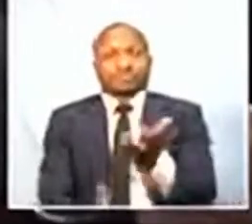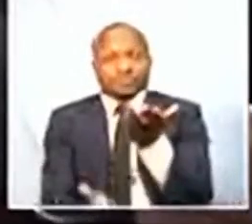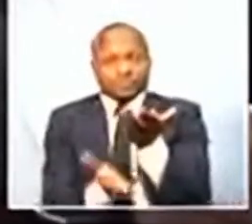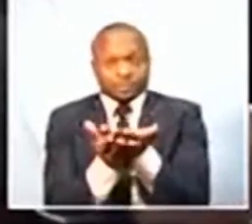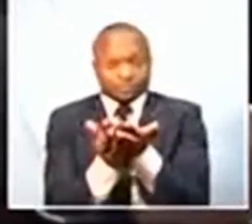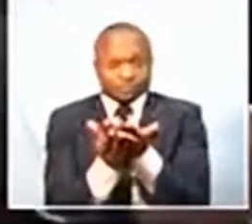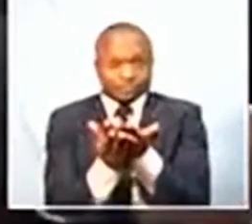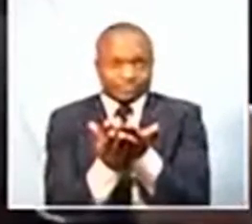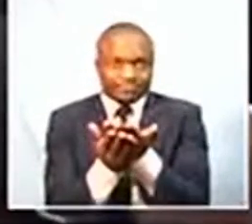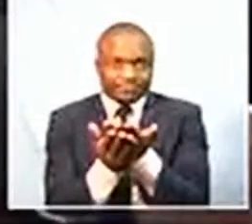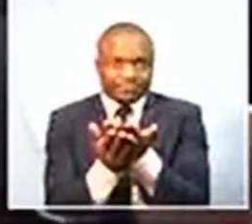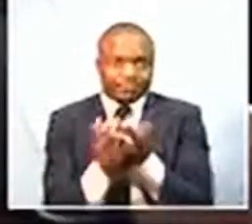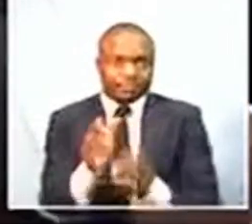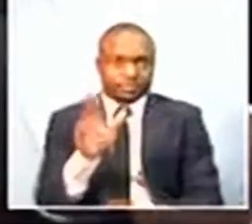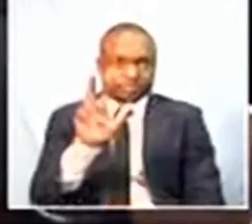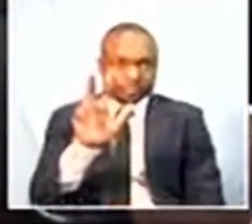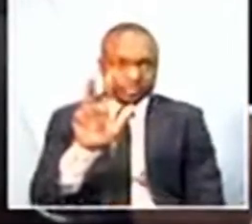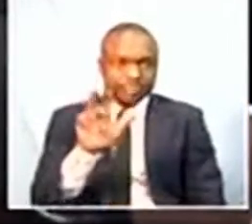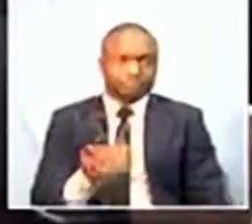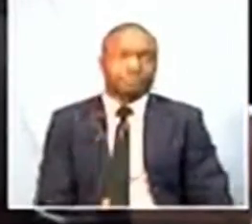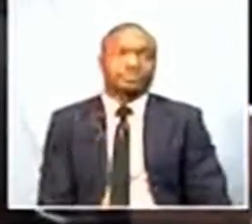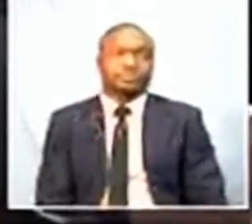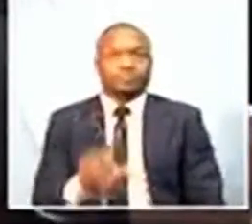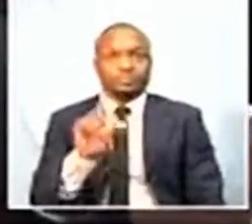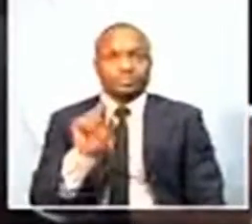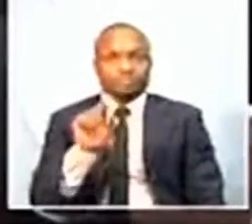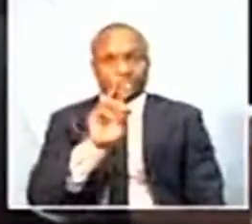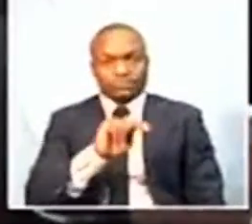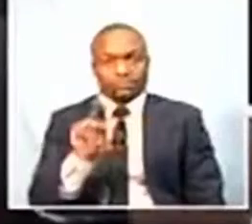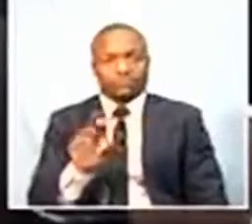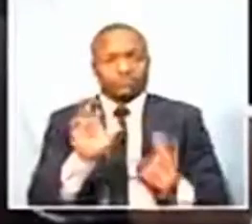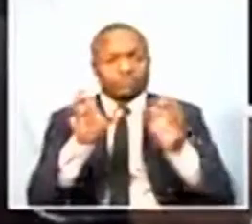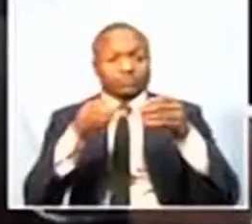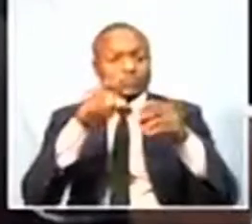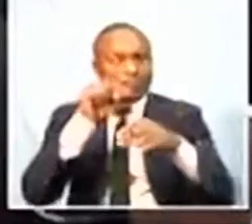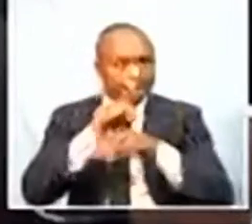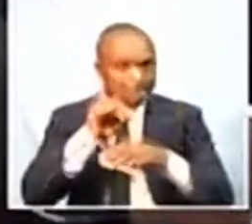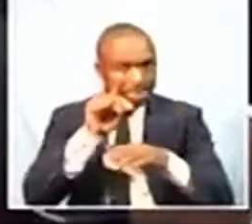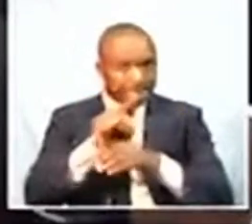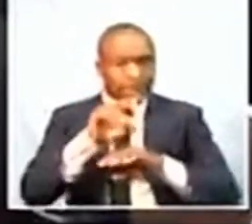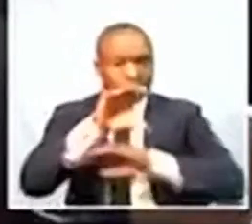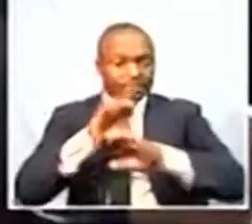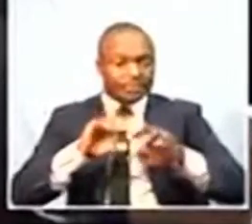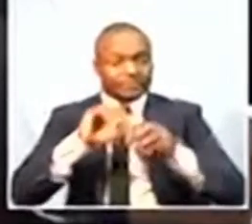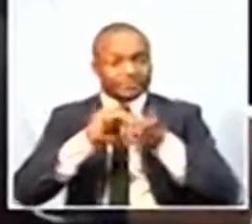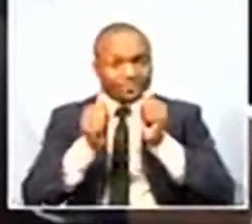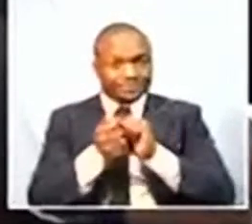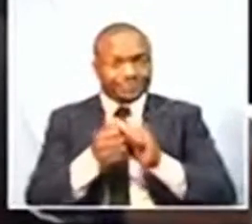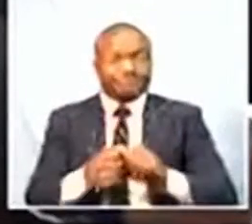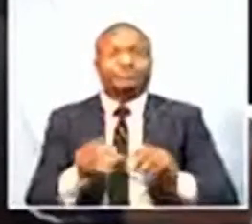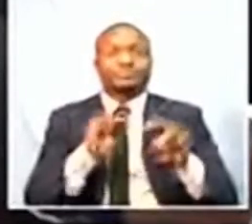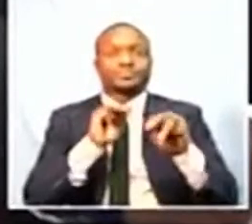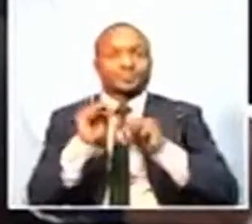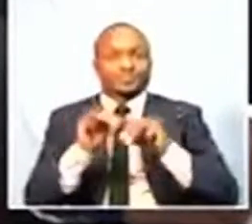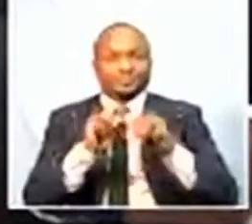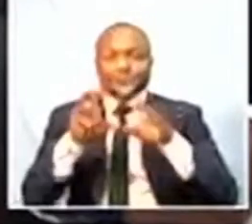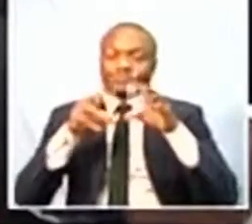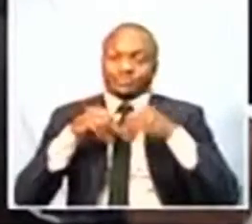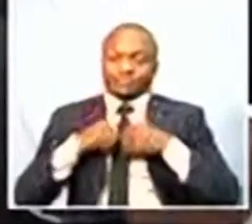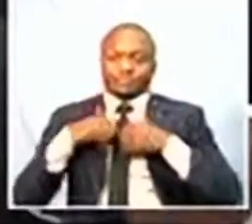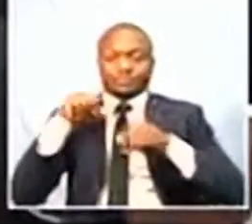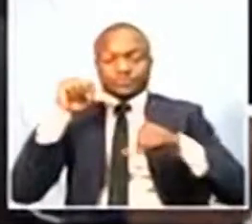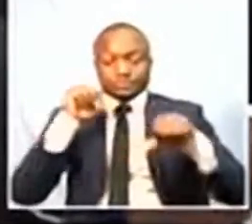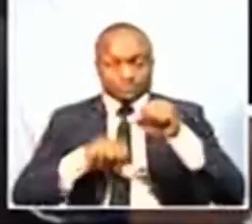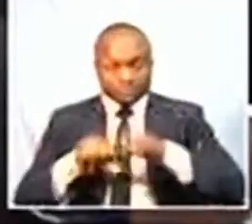Appendix 3, 2022 community projects. Cause of query, management acknowledges